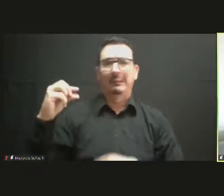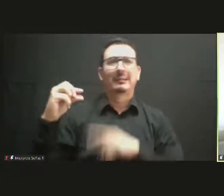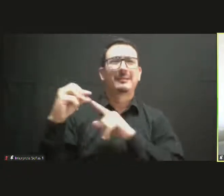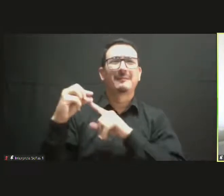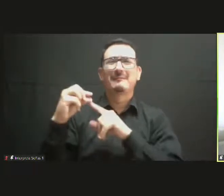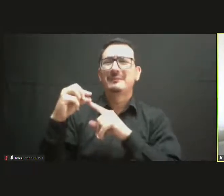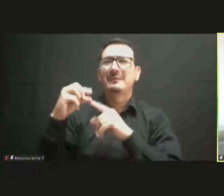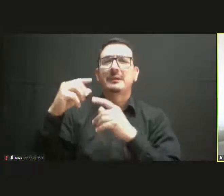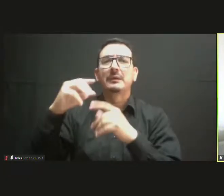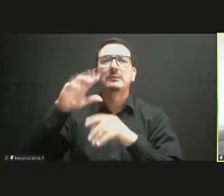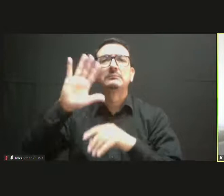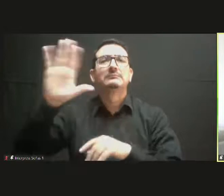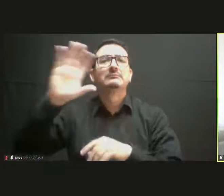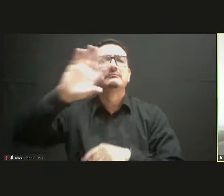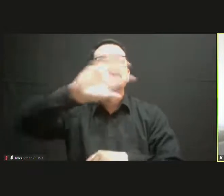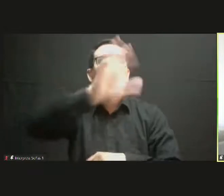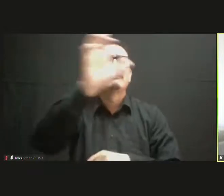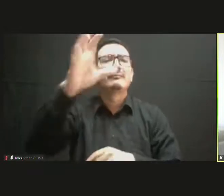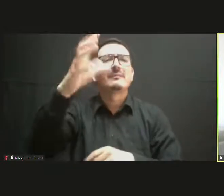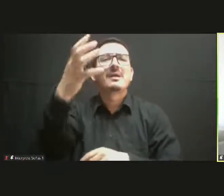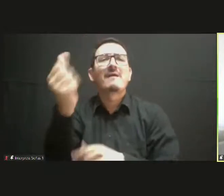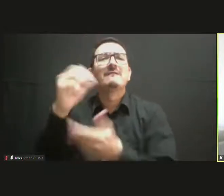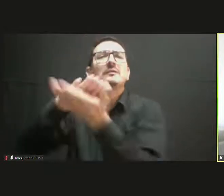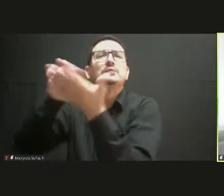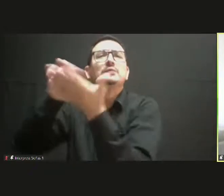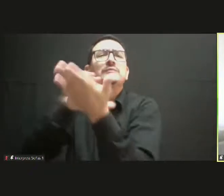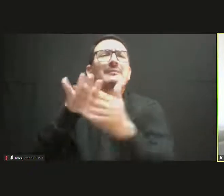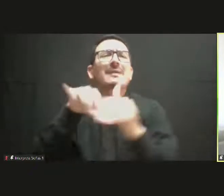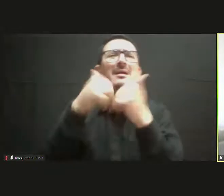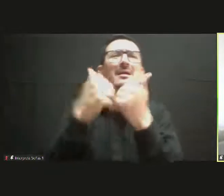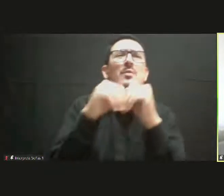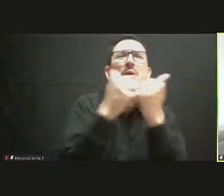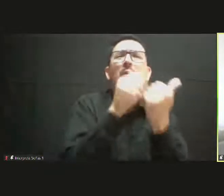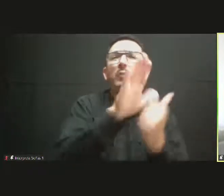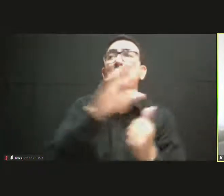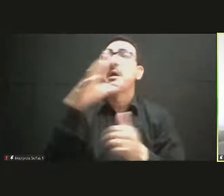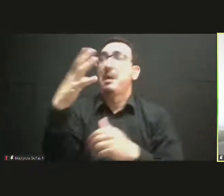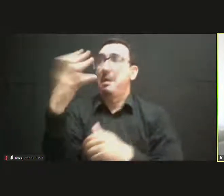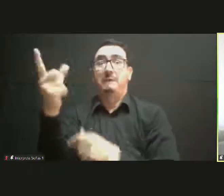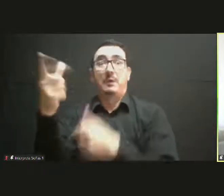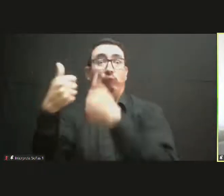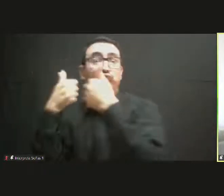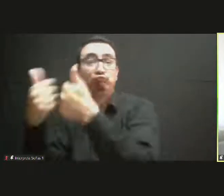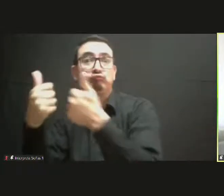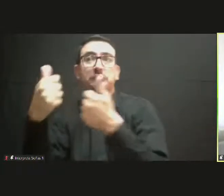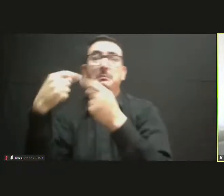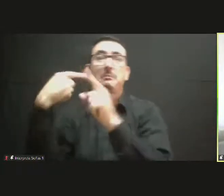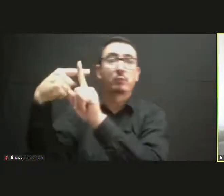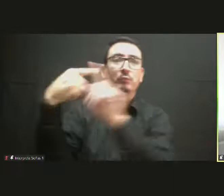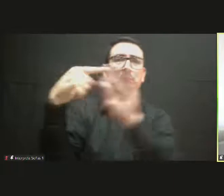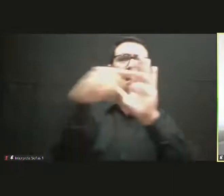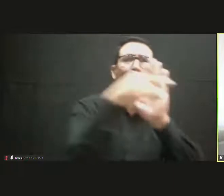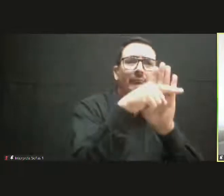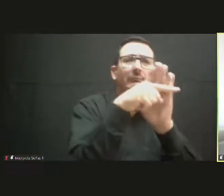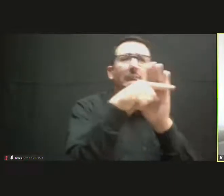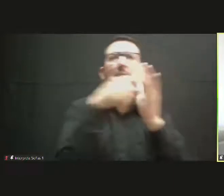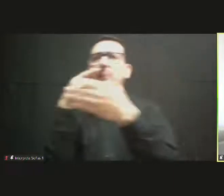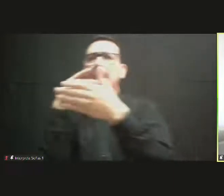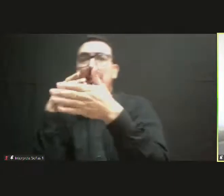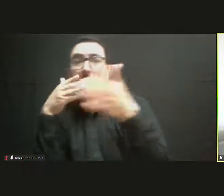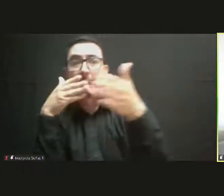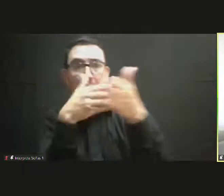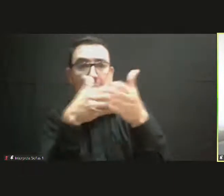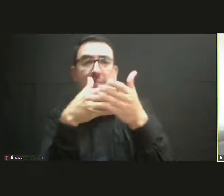success? What are the main challenges holding them back? And what can countries do to emulate the frontrunners in terms of attracting foreign